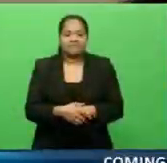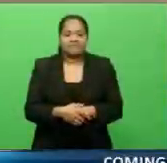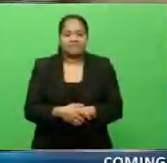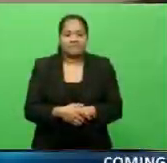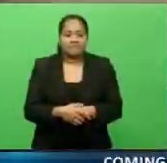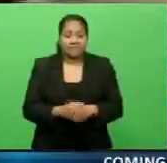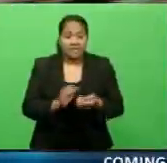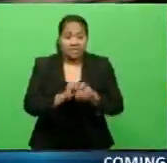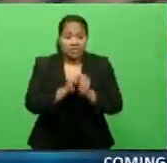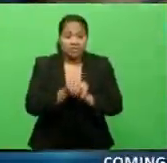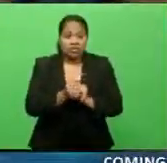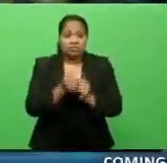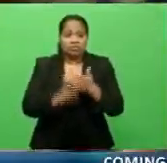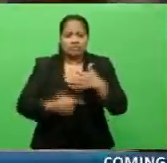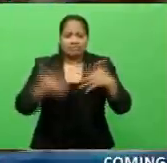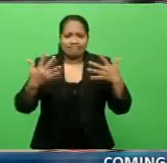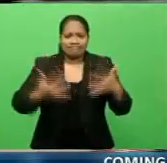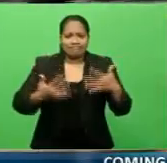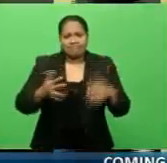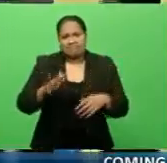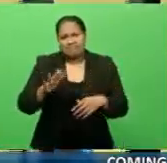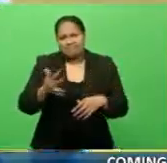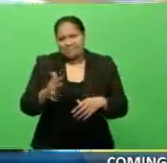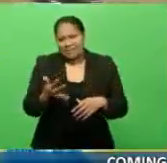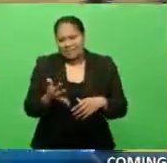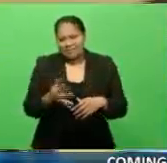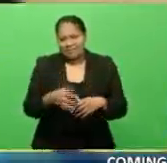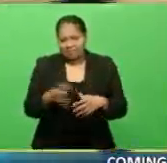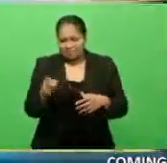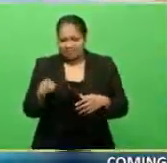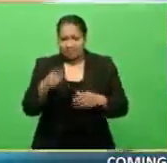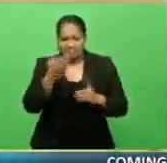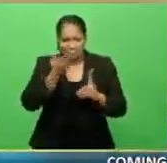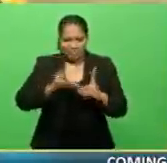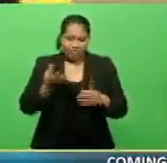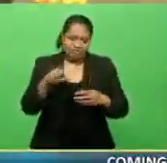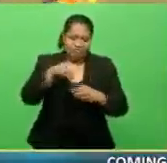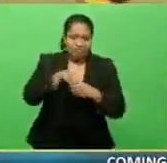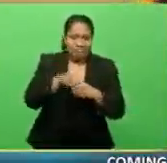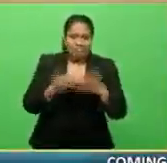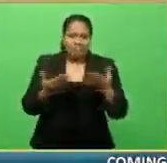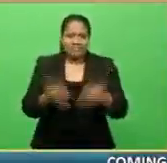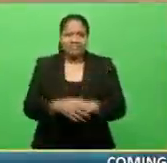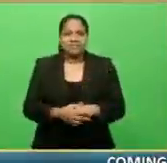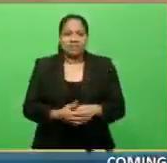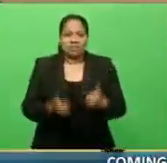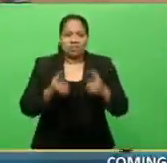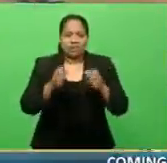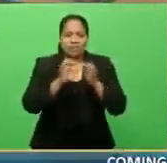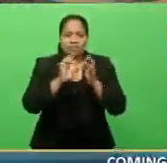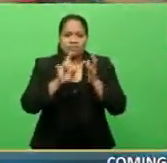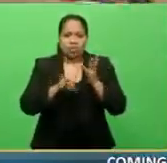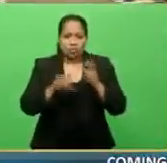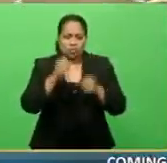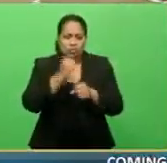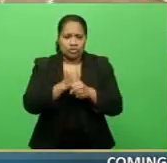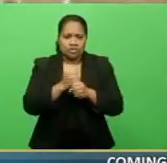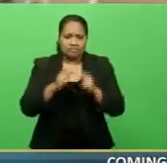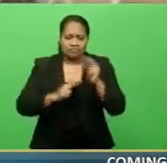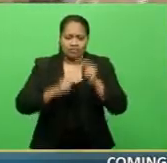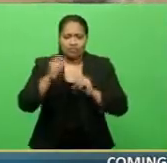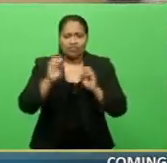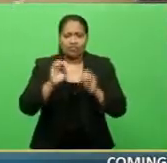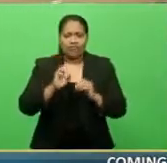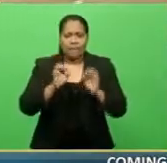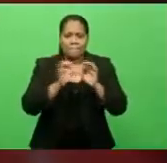In sports, 15s may be the way to go for Modena Rangi. And good BOG build-up for Bar, this and more after the